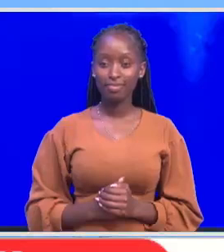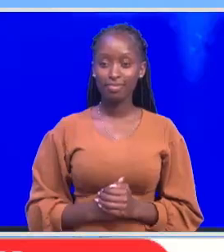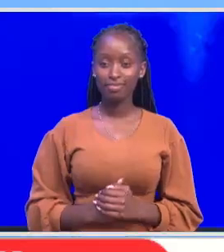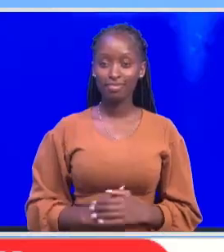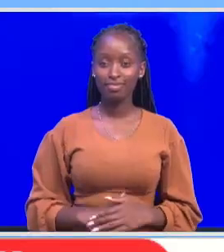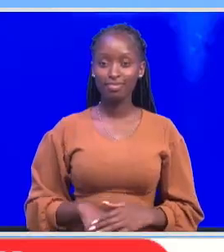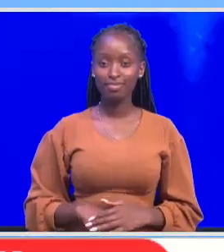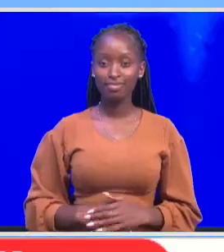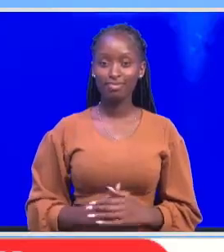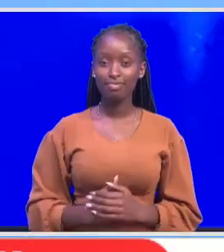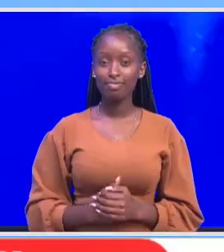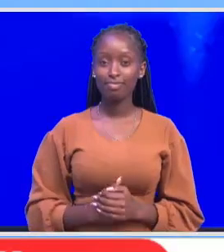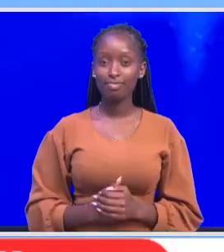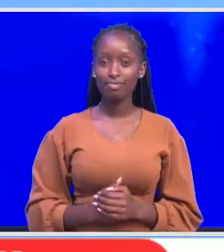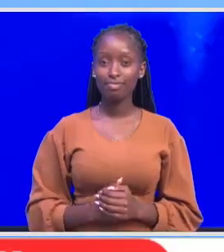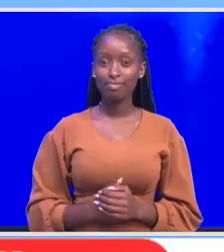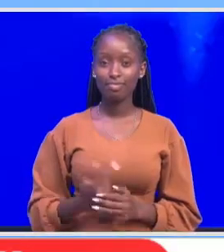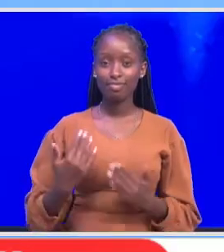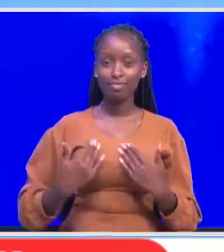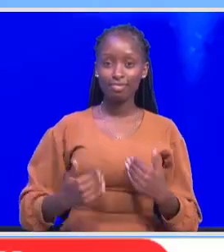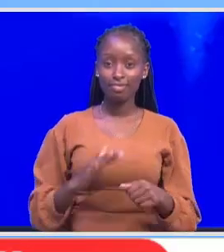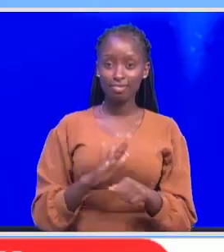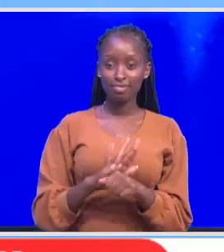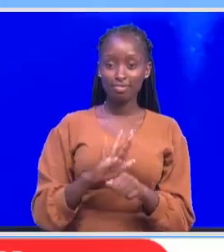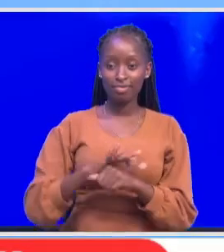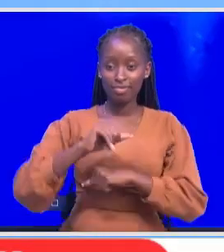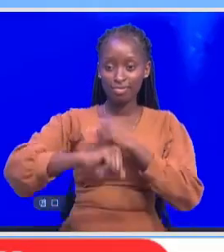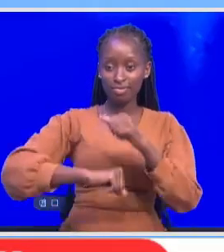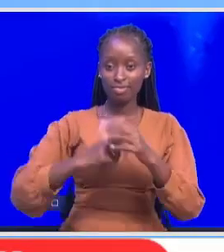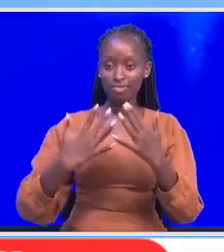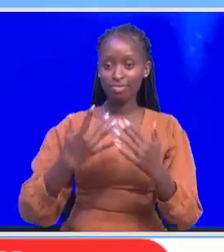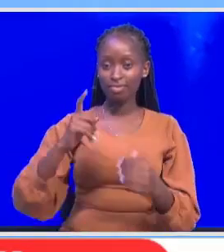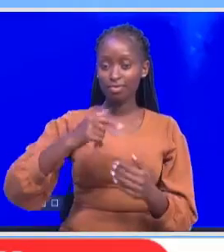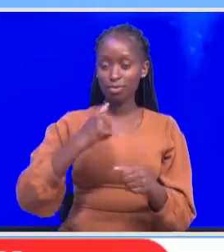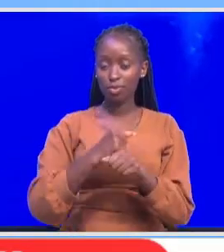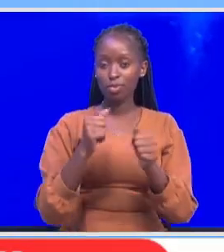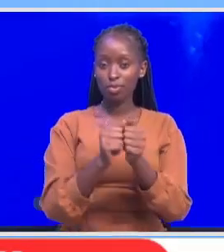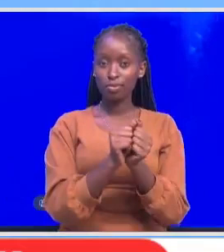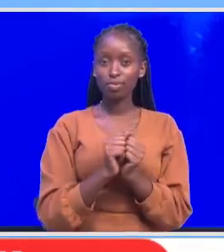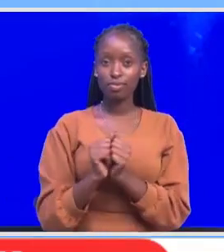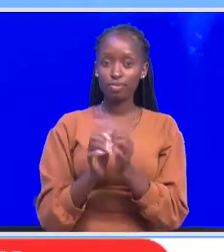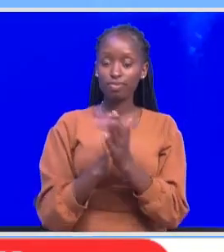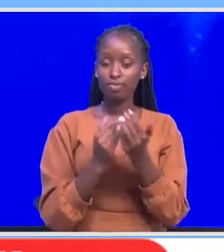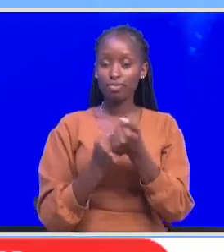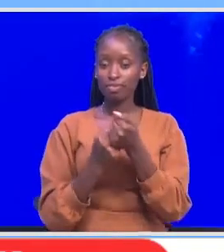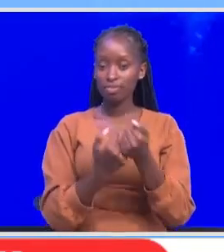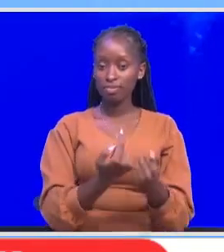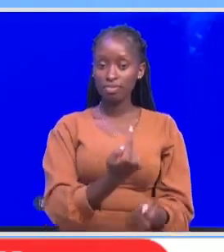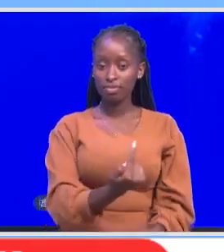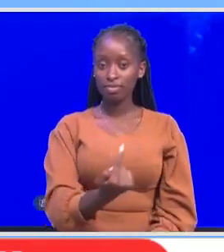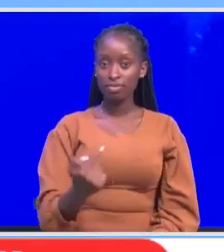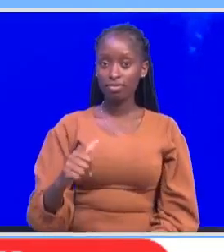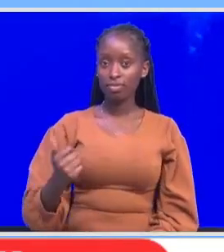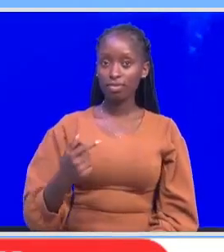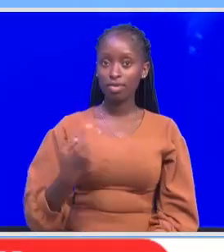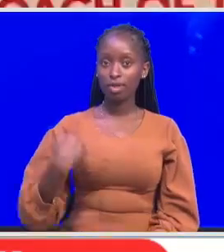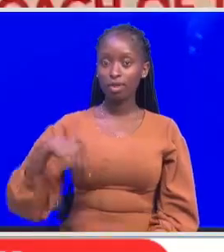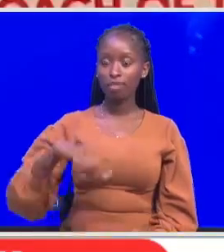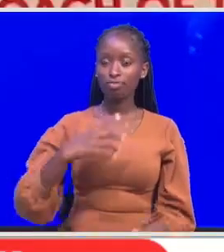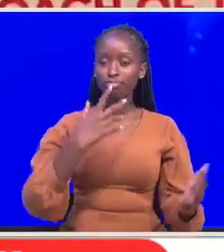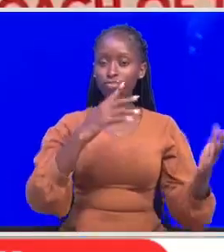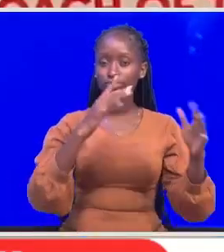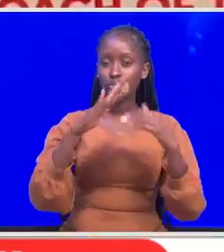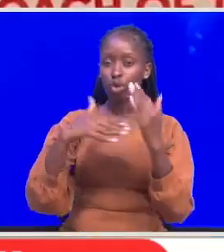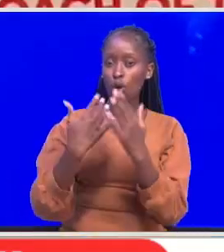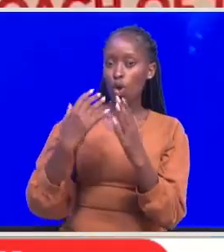From June, so we have so many activities. Let us work together. We support each other. Congratulations to all the coaches.